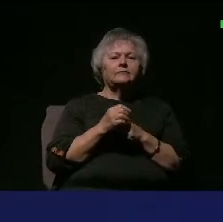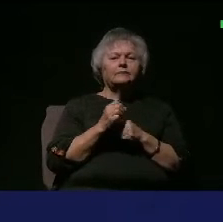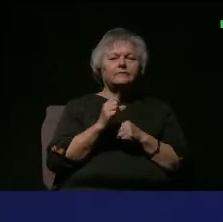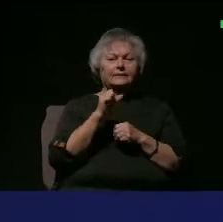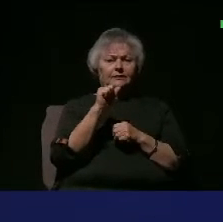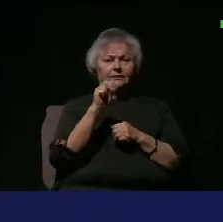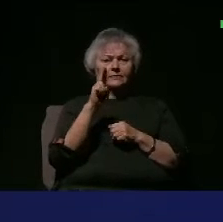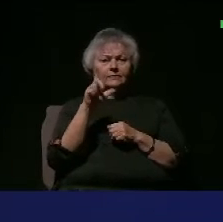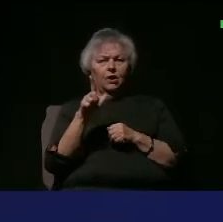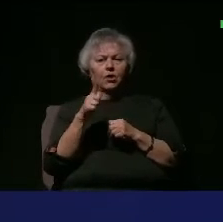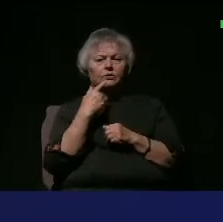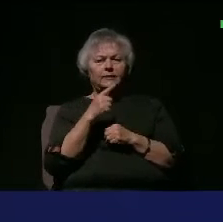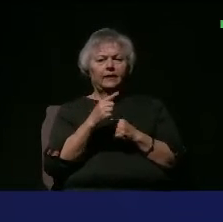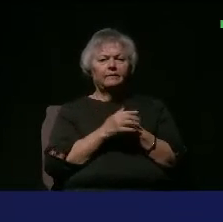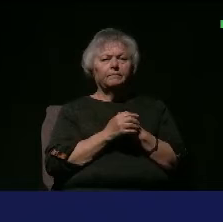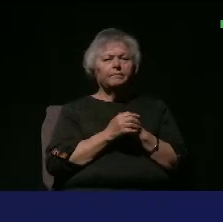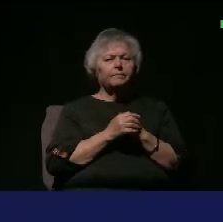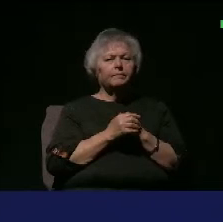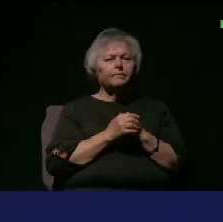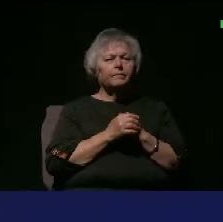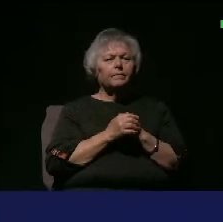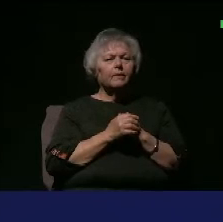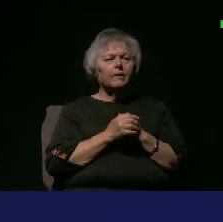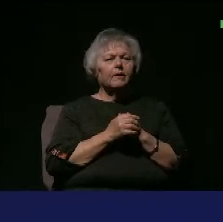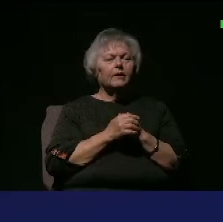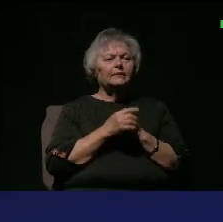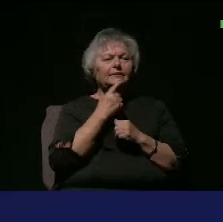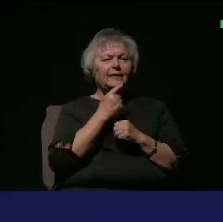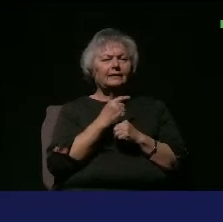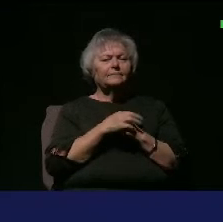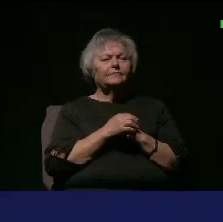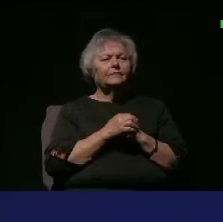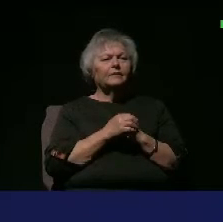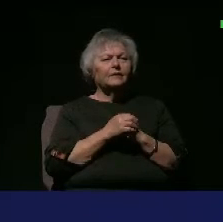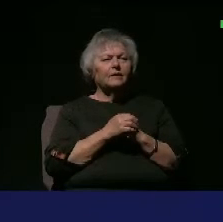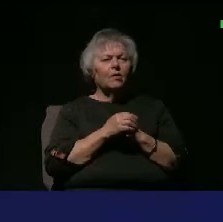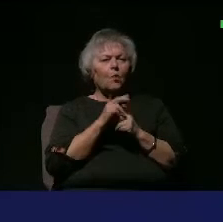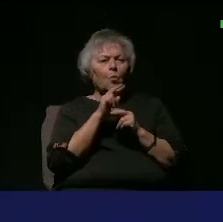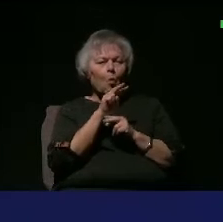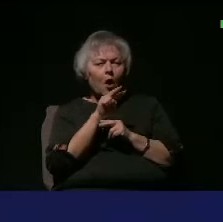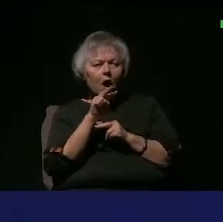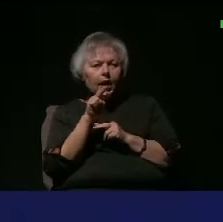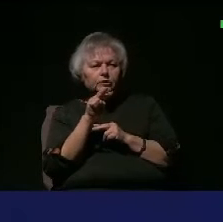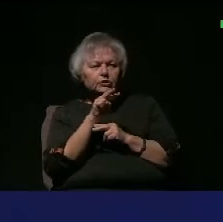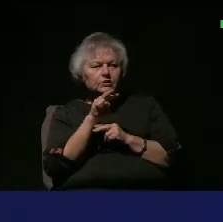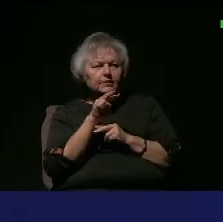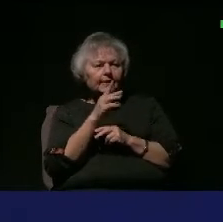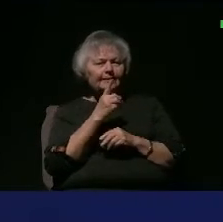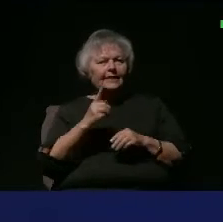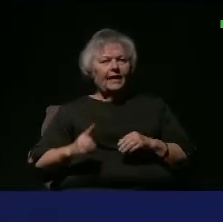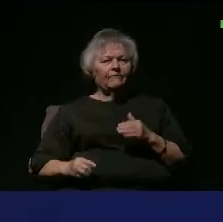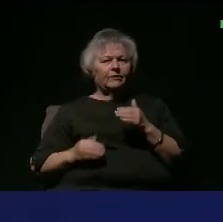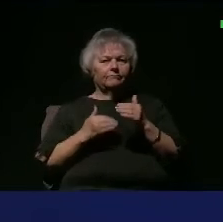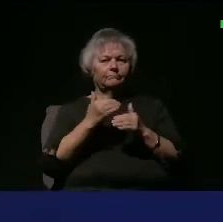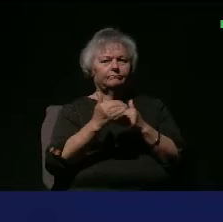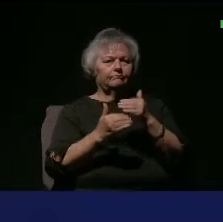last statement. "So Saul eyed David from that day forward." Did you get that? He eyed David. What is that?